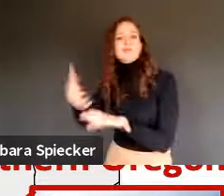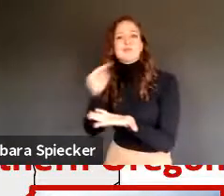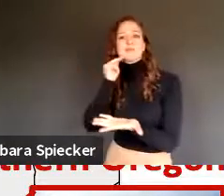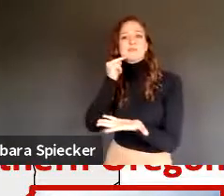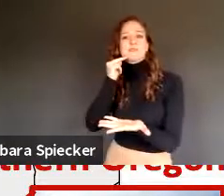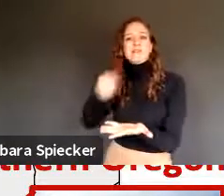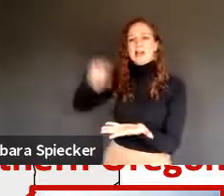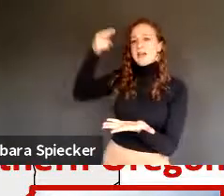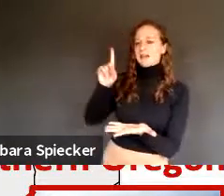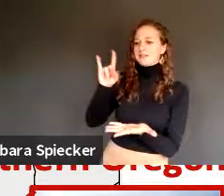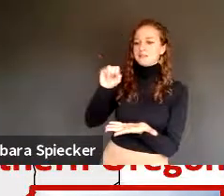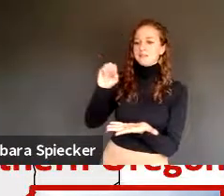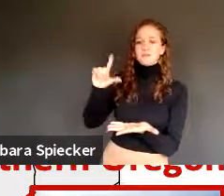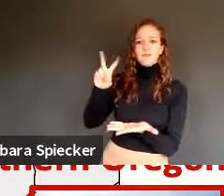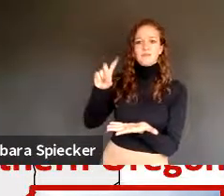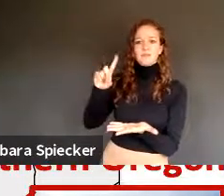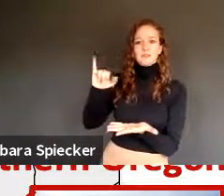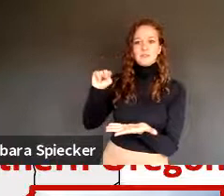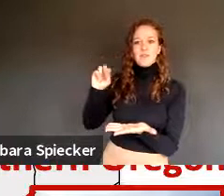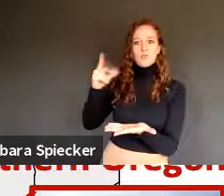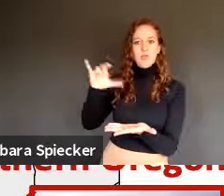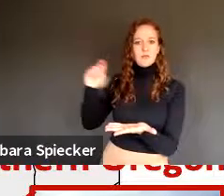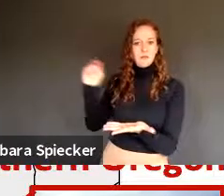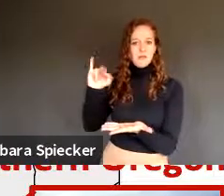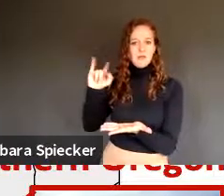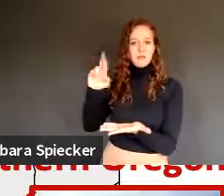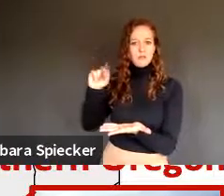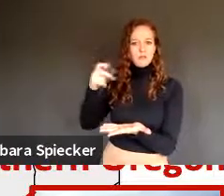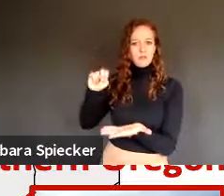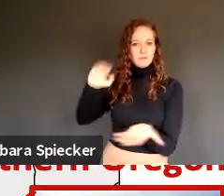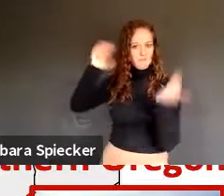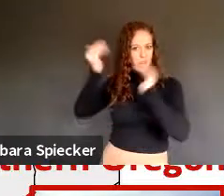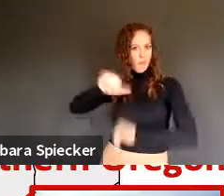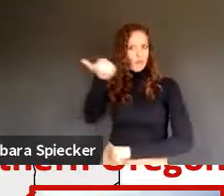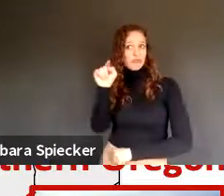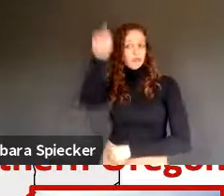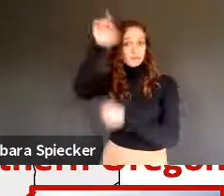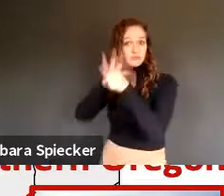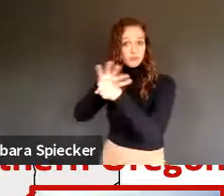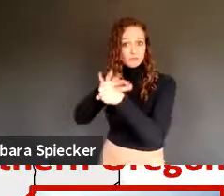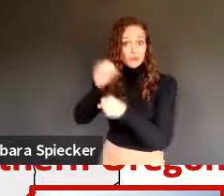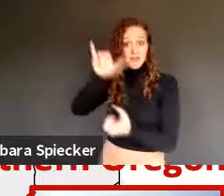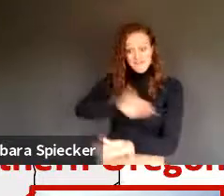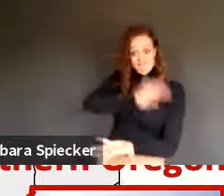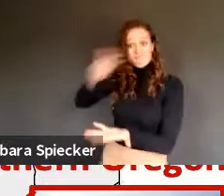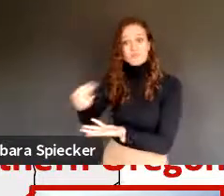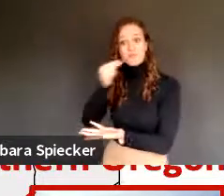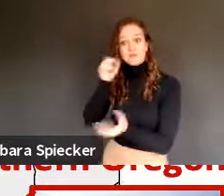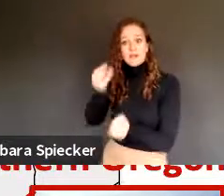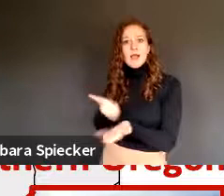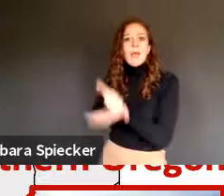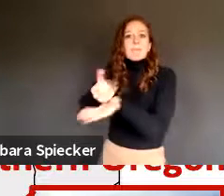in Southern Oregon, we do have consistently higher dissolved inorganic nitrogen, or DIN, levels compared to